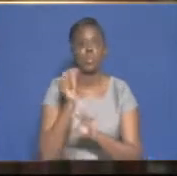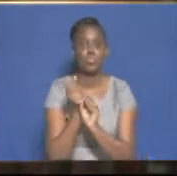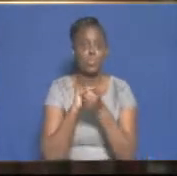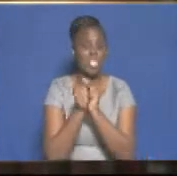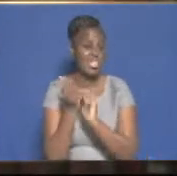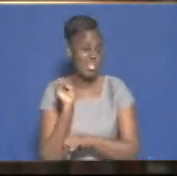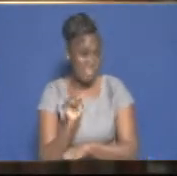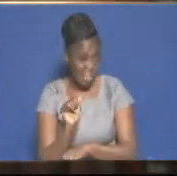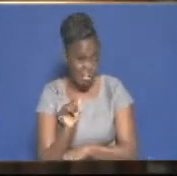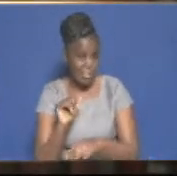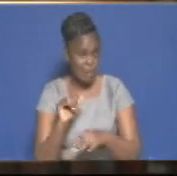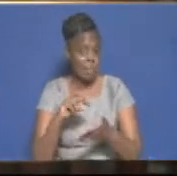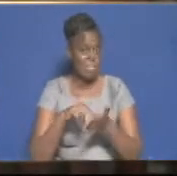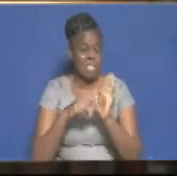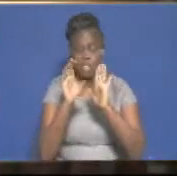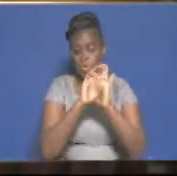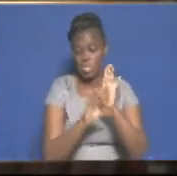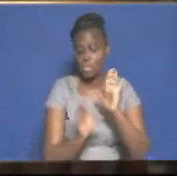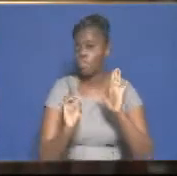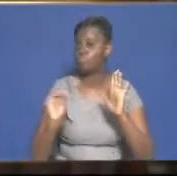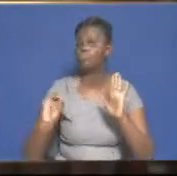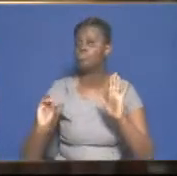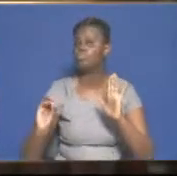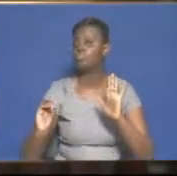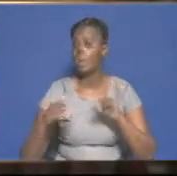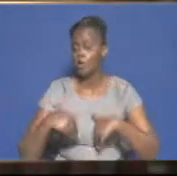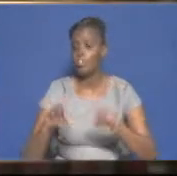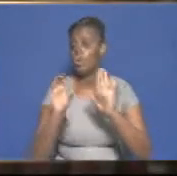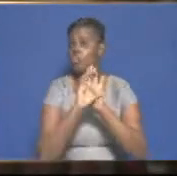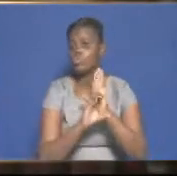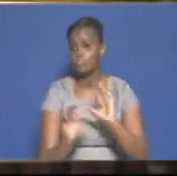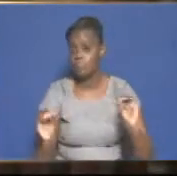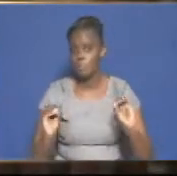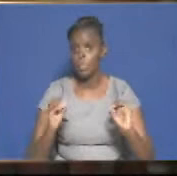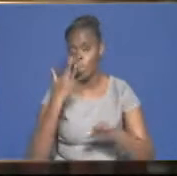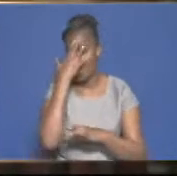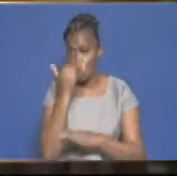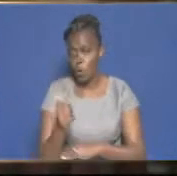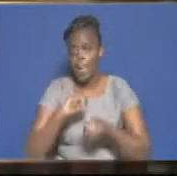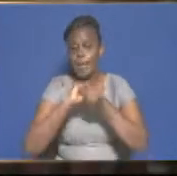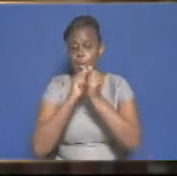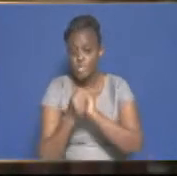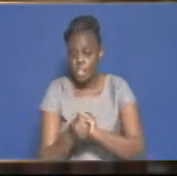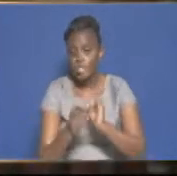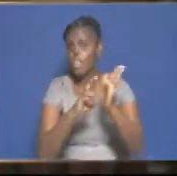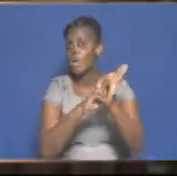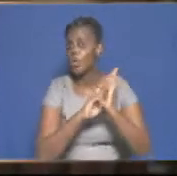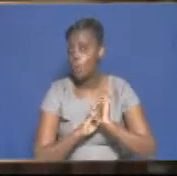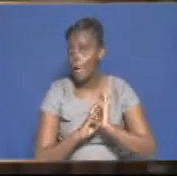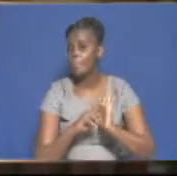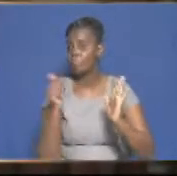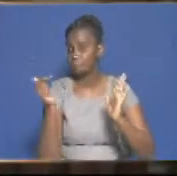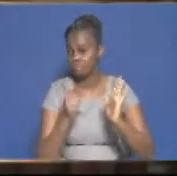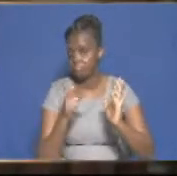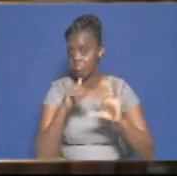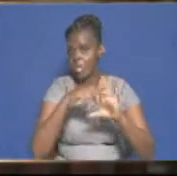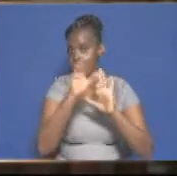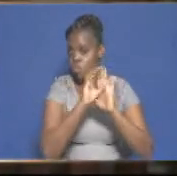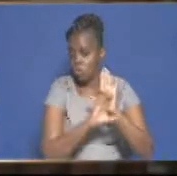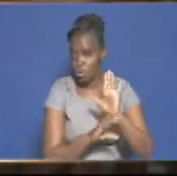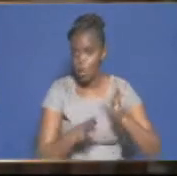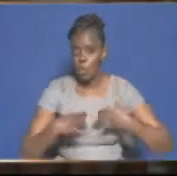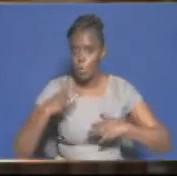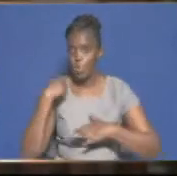that, it will be unconstitutional. Because changing the requirement, I think for those who